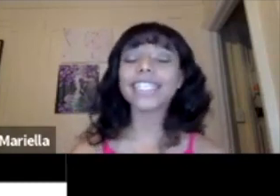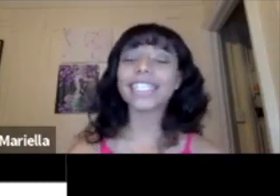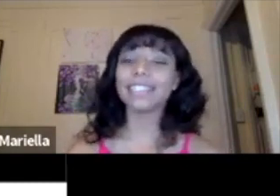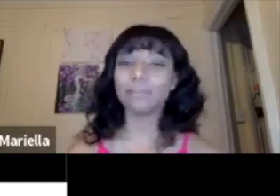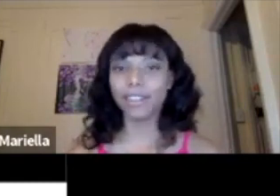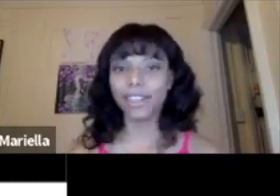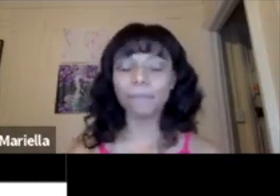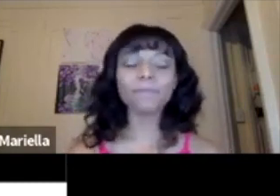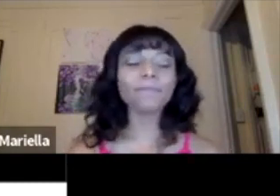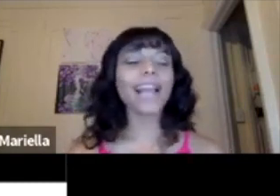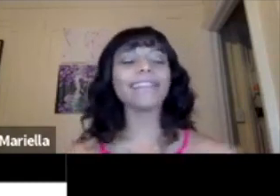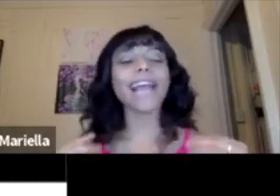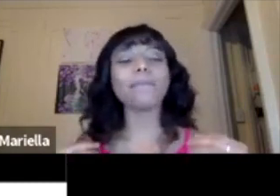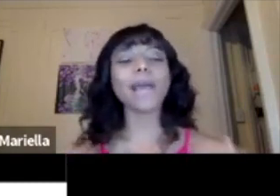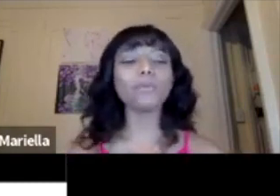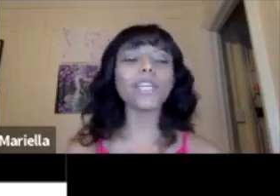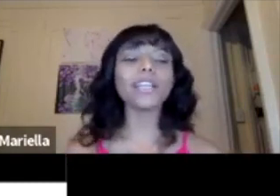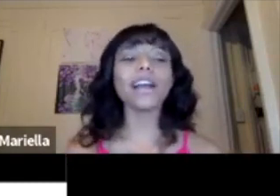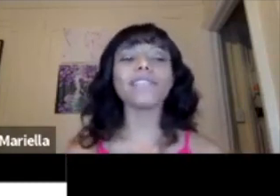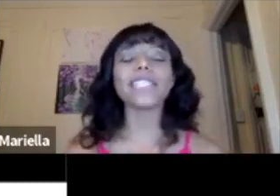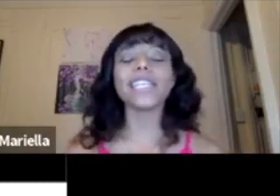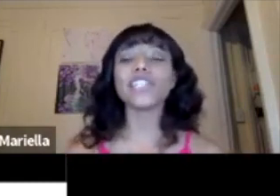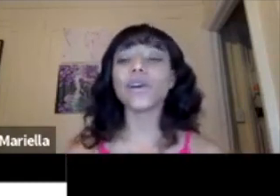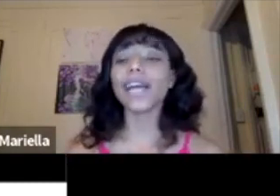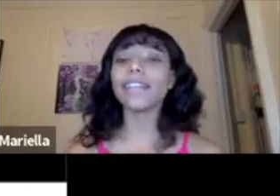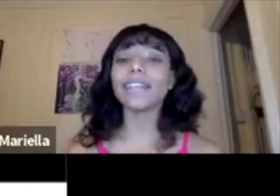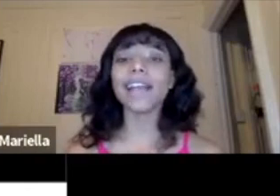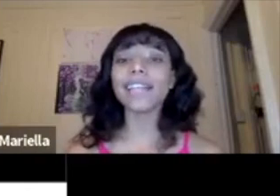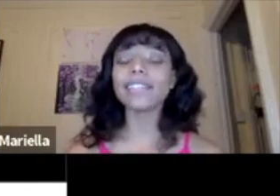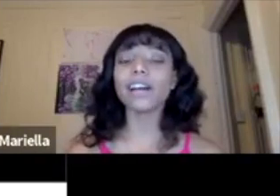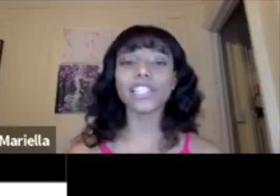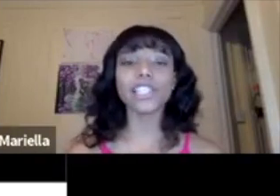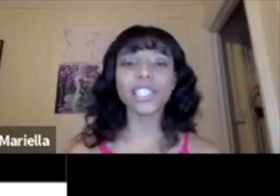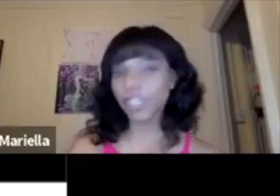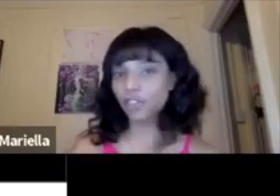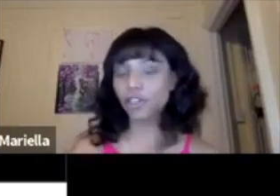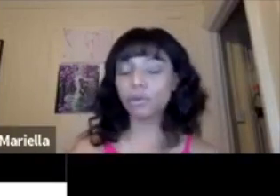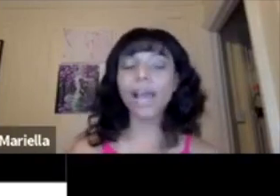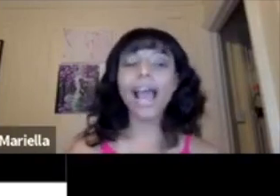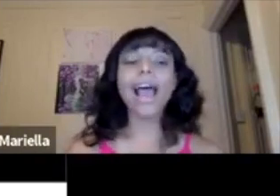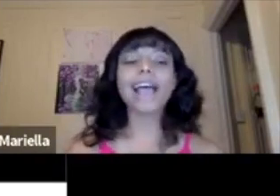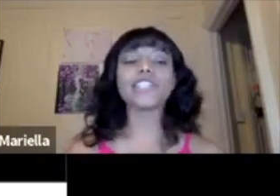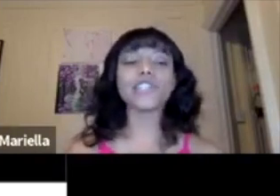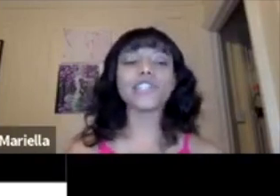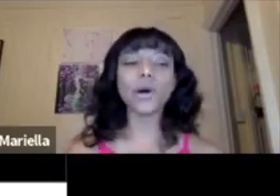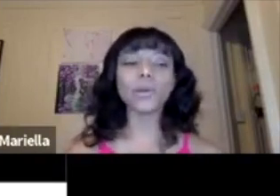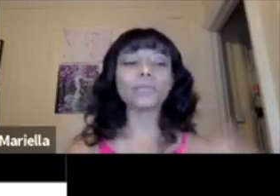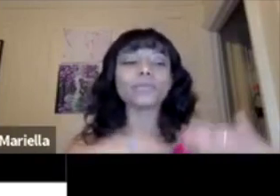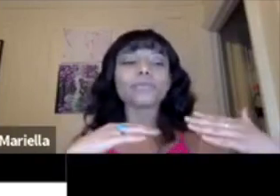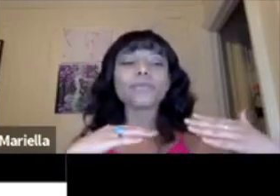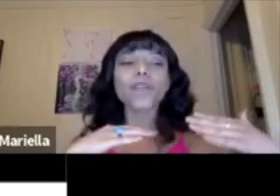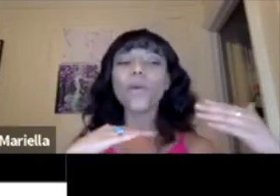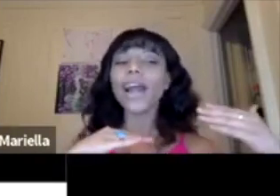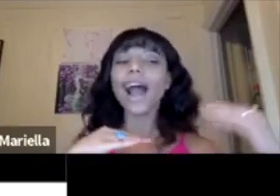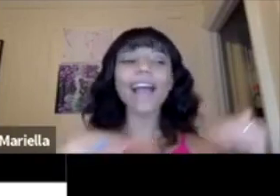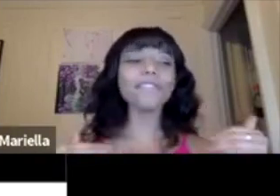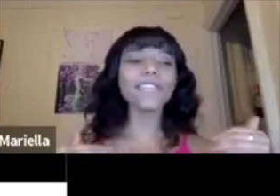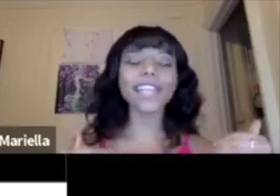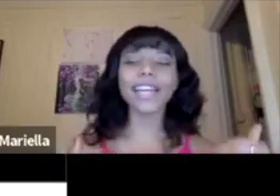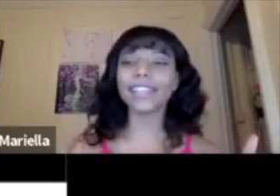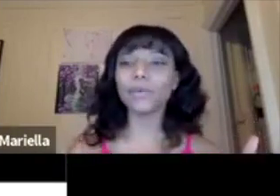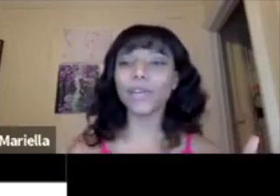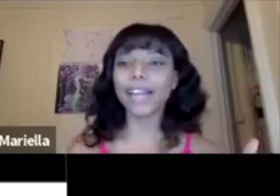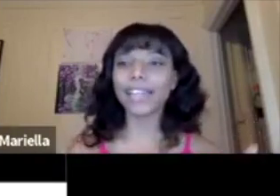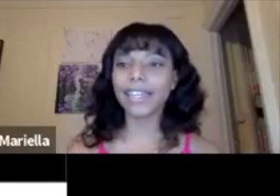Talk Disability. And that bi-weekly conversation, Catarina has Usher syndrome. And so when I